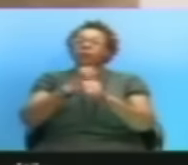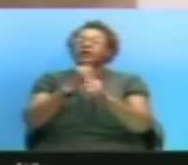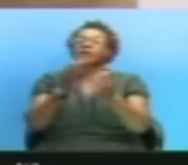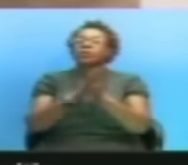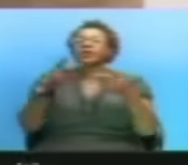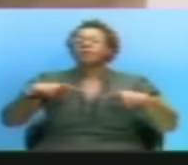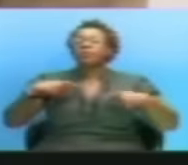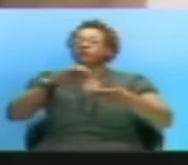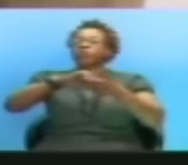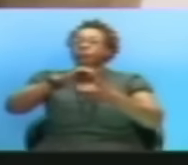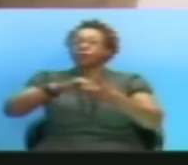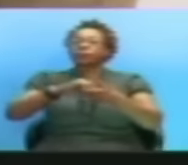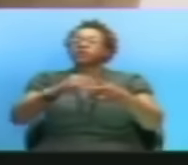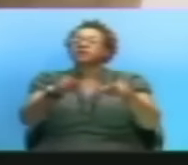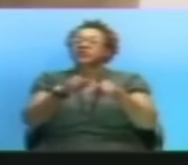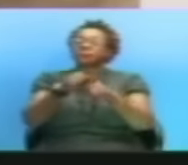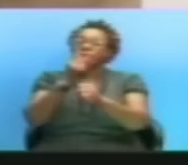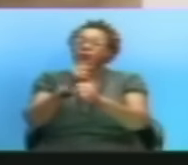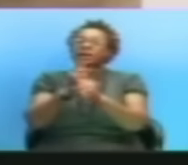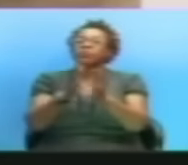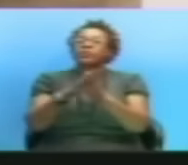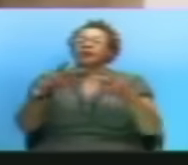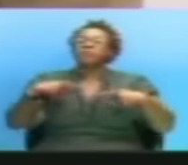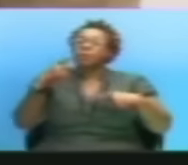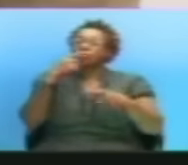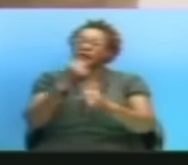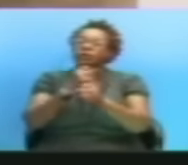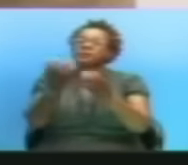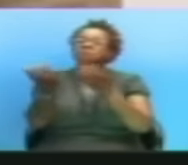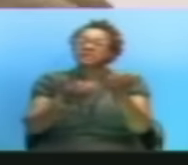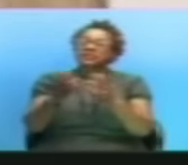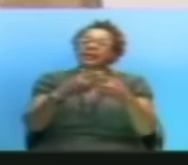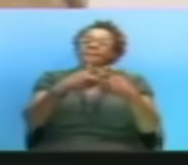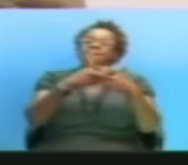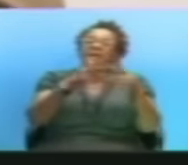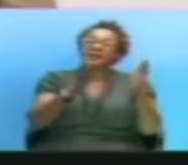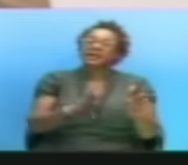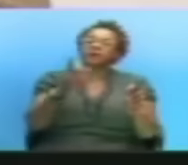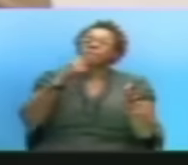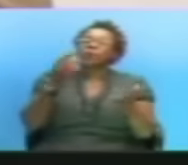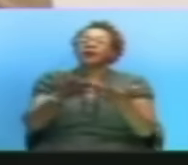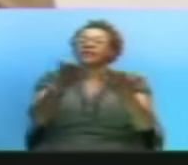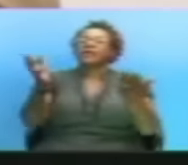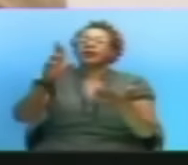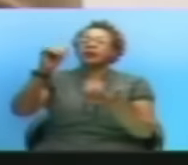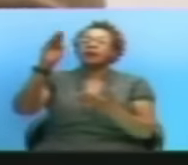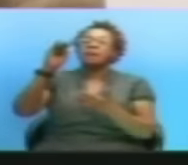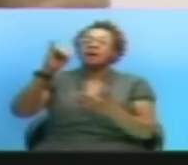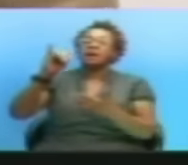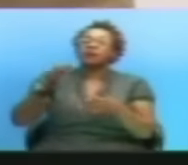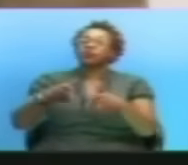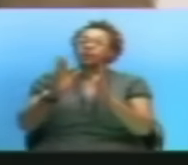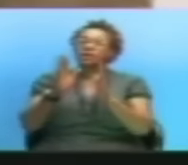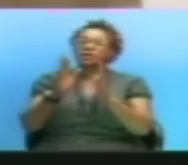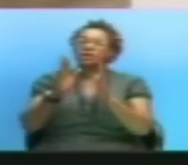also working with the hawkers and the mechanics that are operating, especially on Rabai Road. Mm-hmm. And